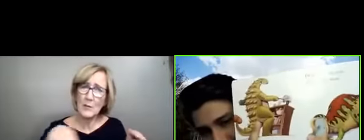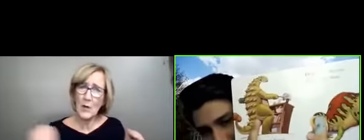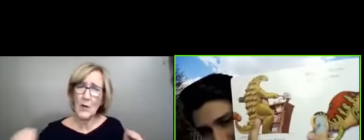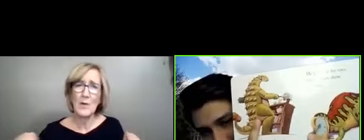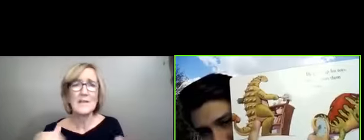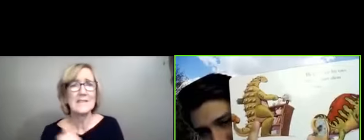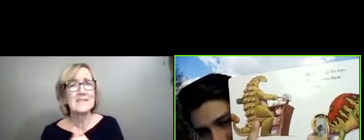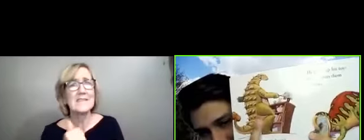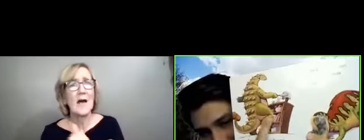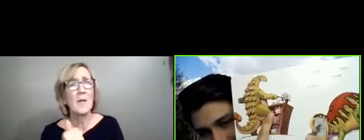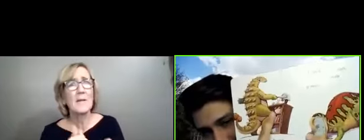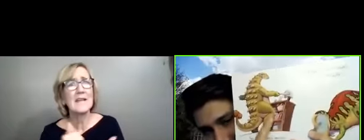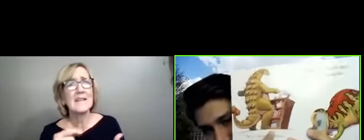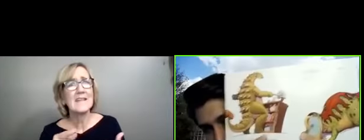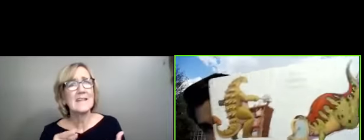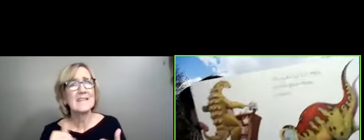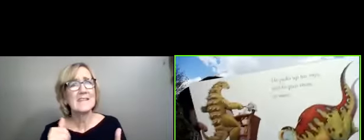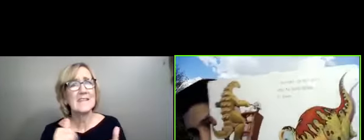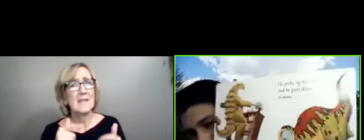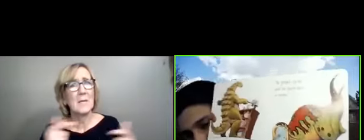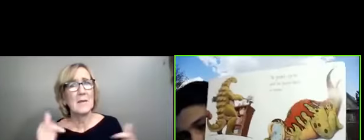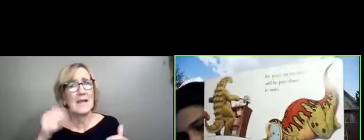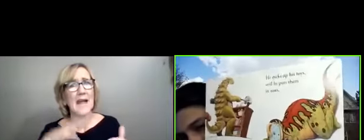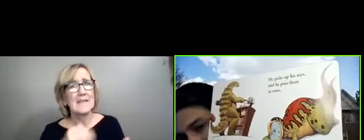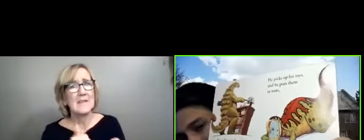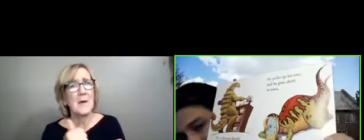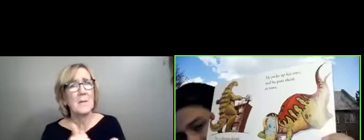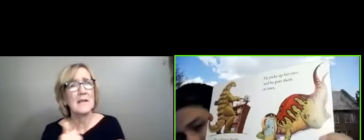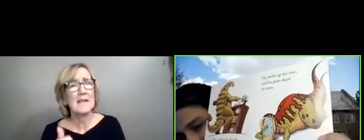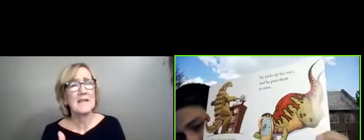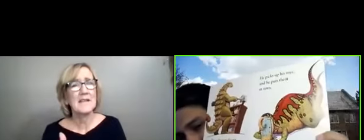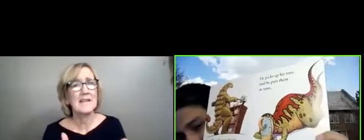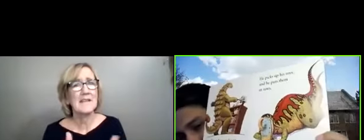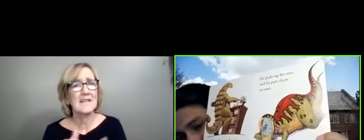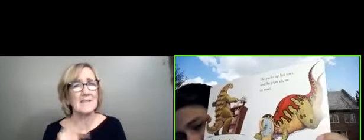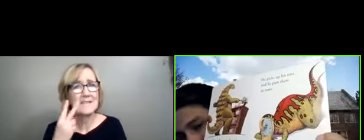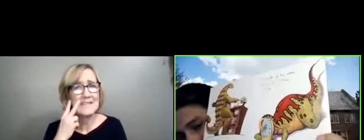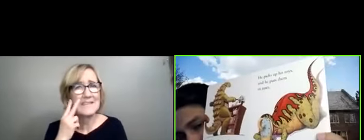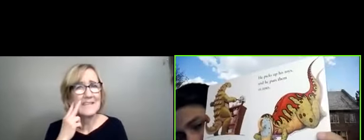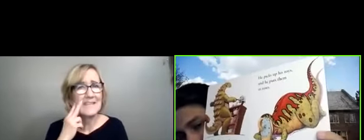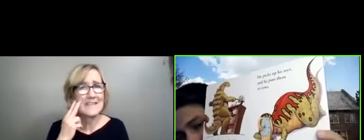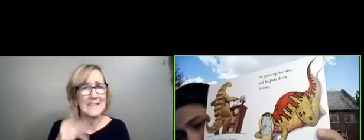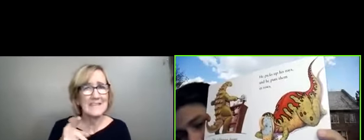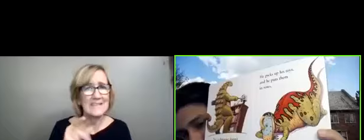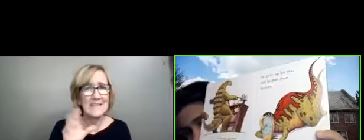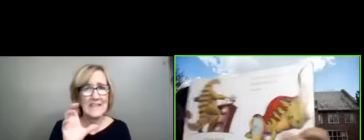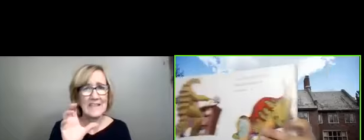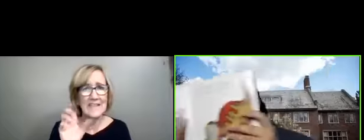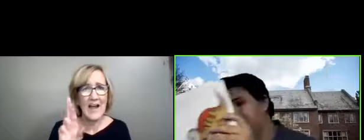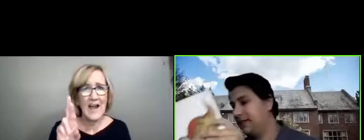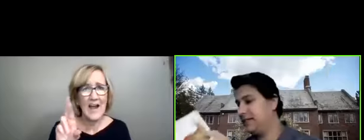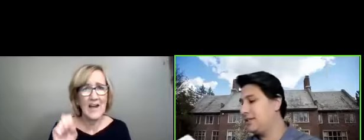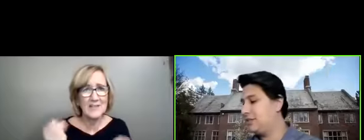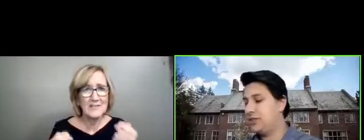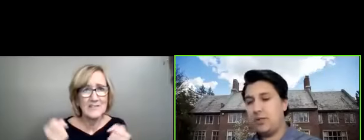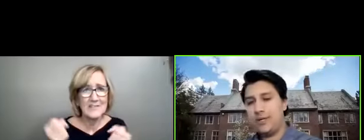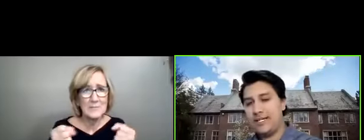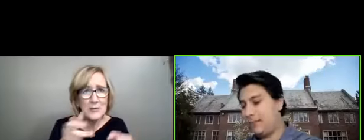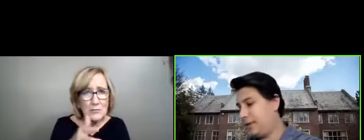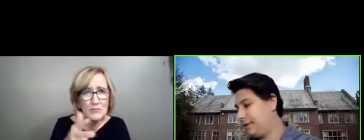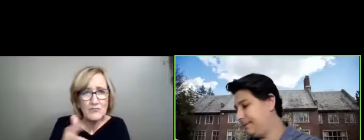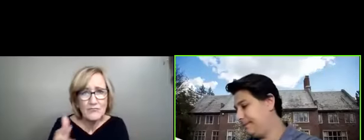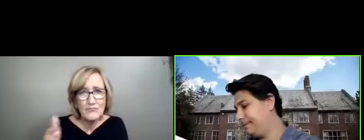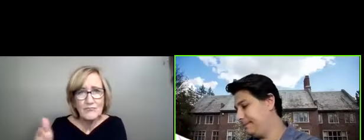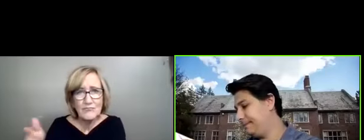got this big guy, Dustin. And then you also have him putting his cars in rows, just doing